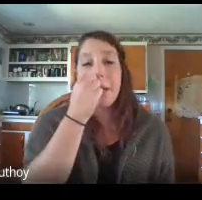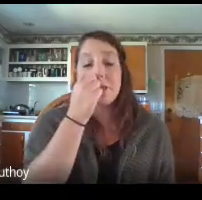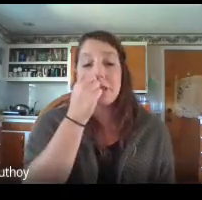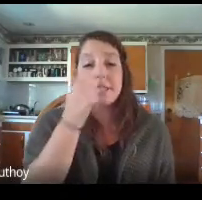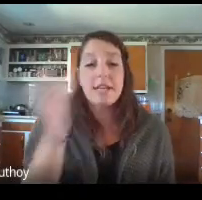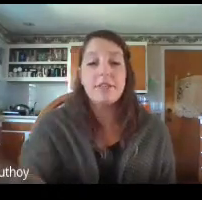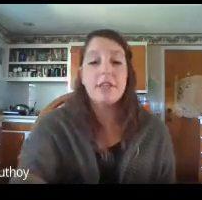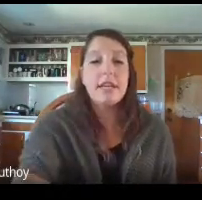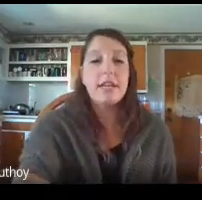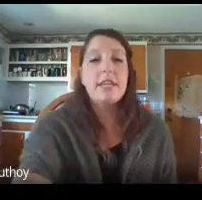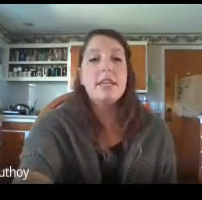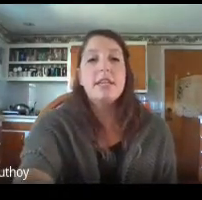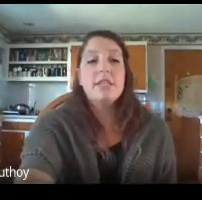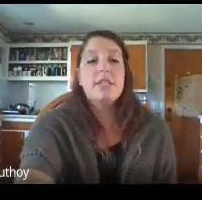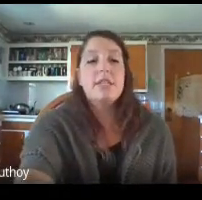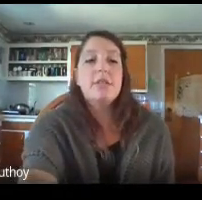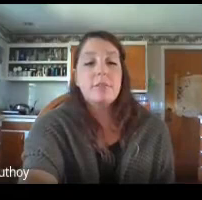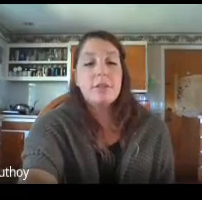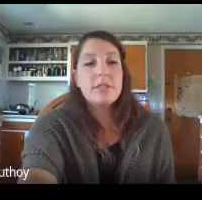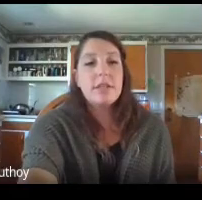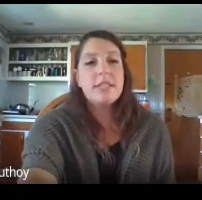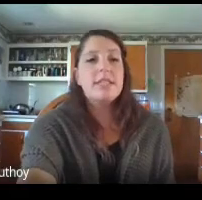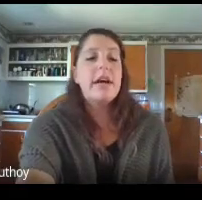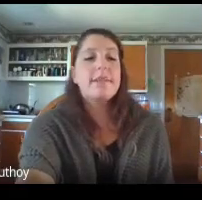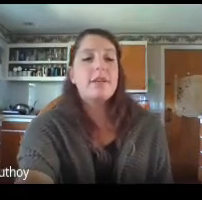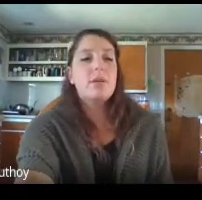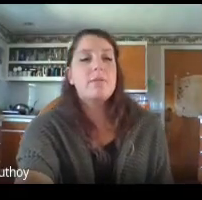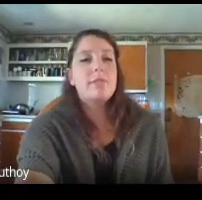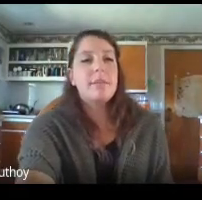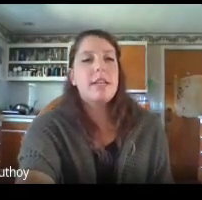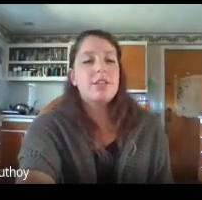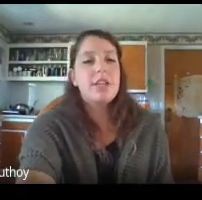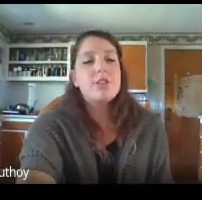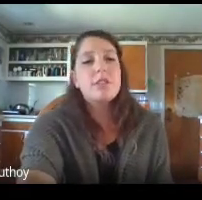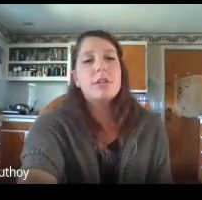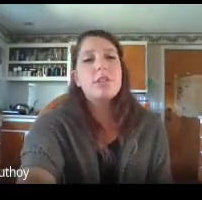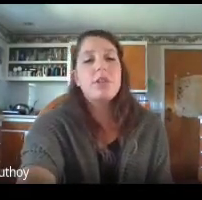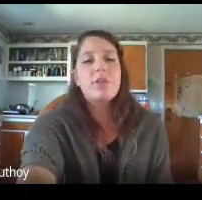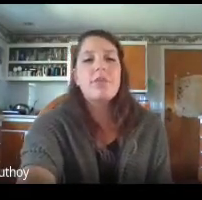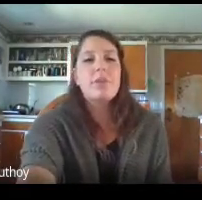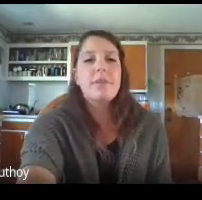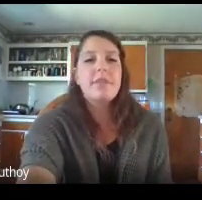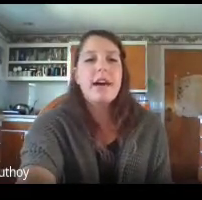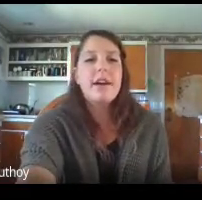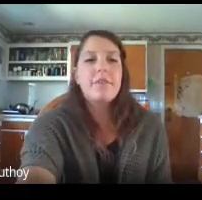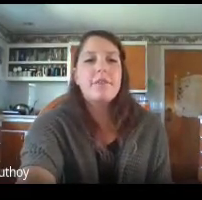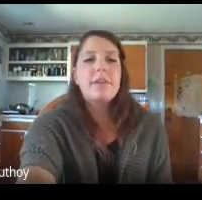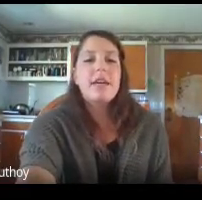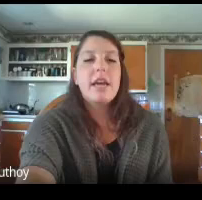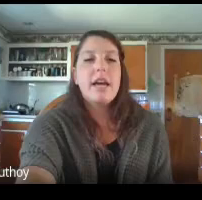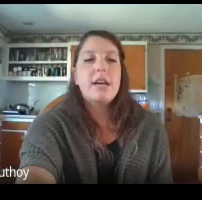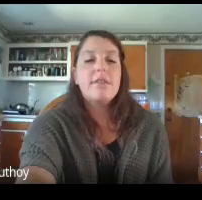So last year in 7th grade, you should have learned personal ID, house and home, family and education. So we're going to start reviewing with